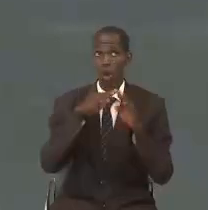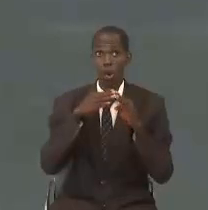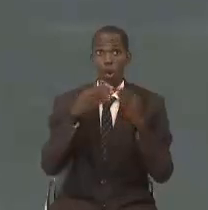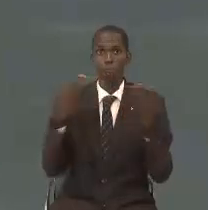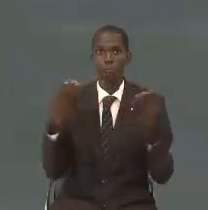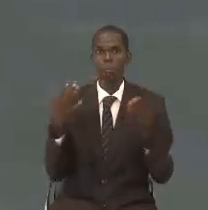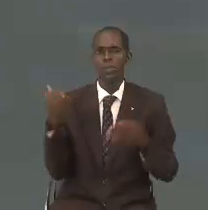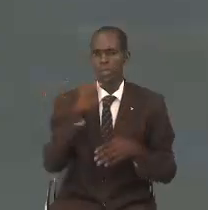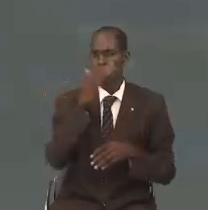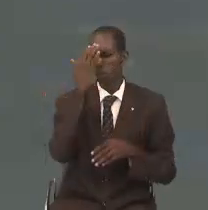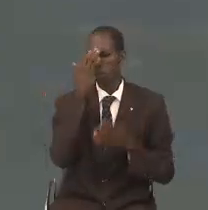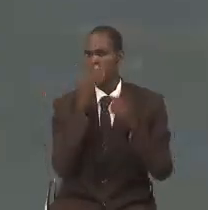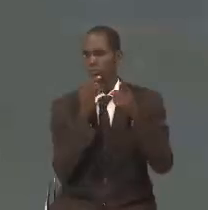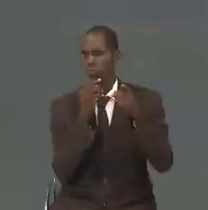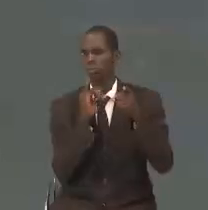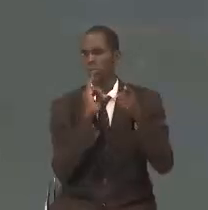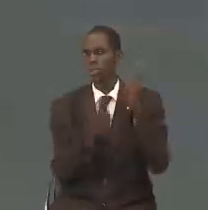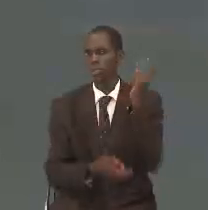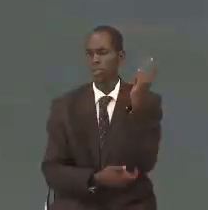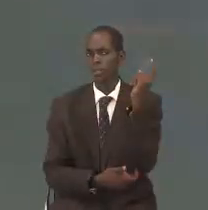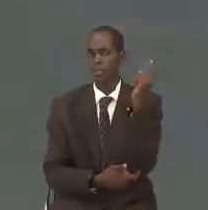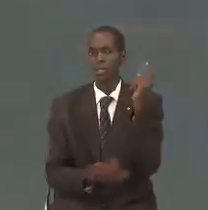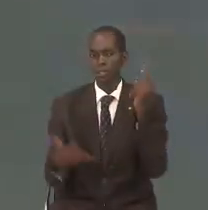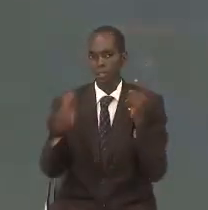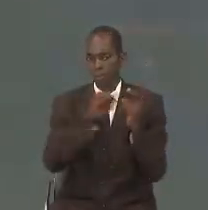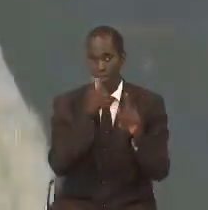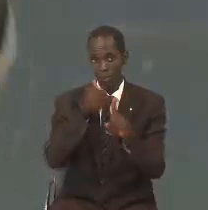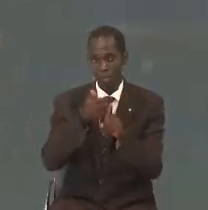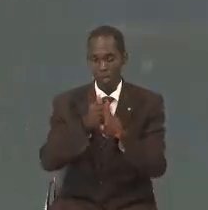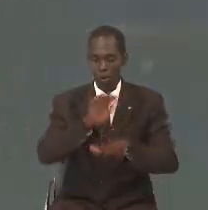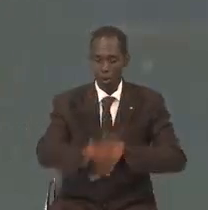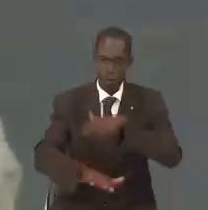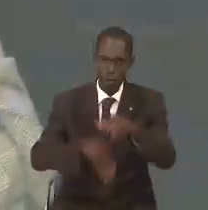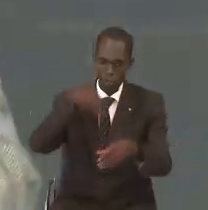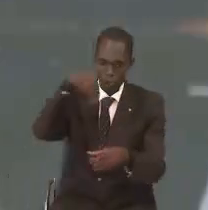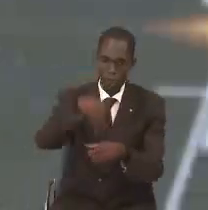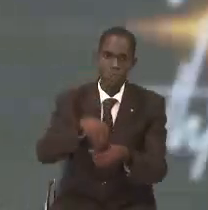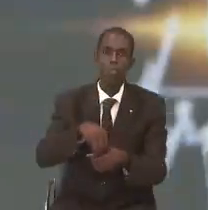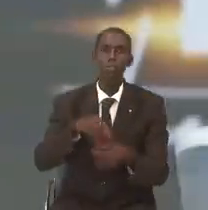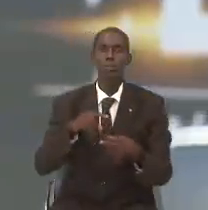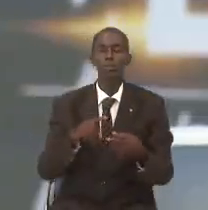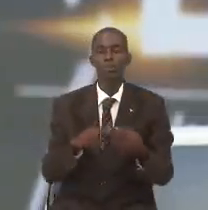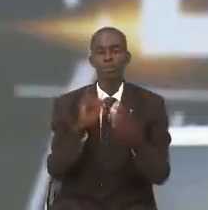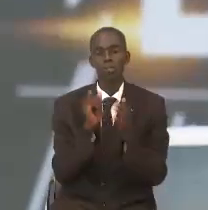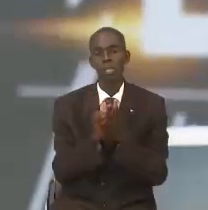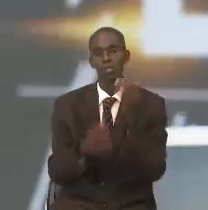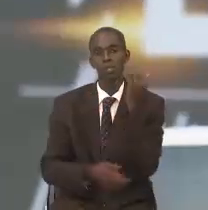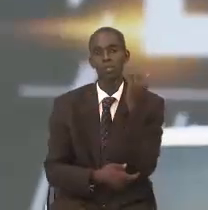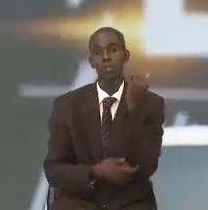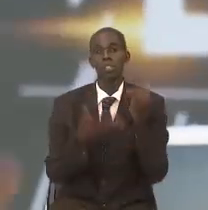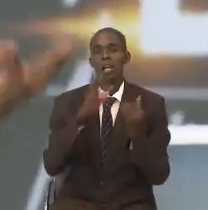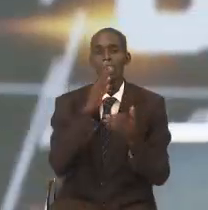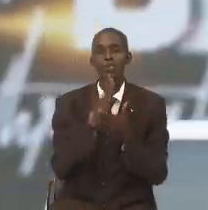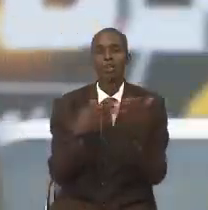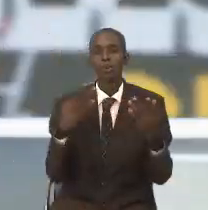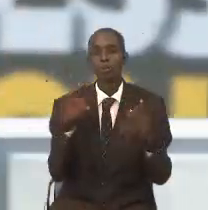there's temptation there. They walk into temptation. There are people that play games with temptation.